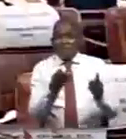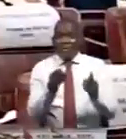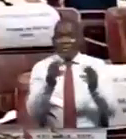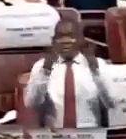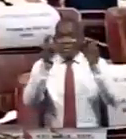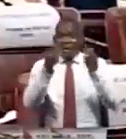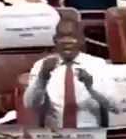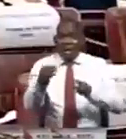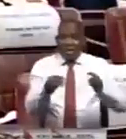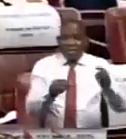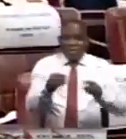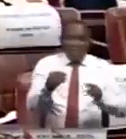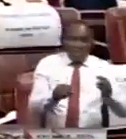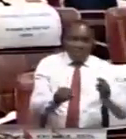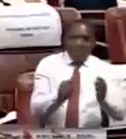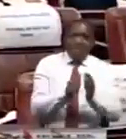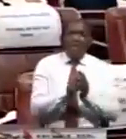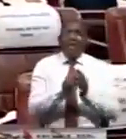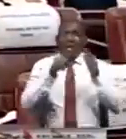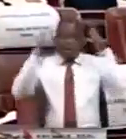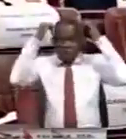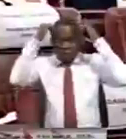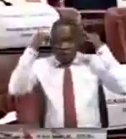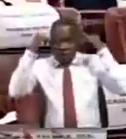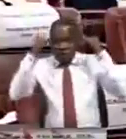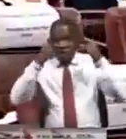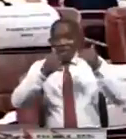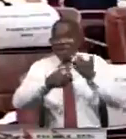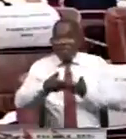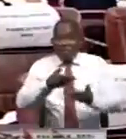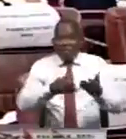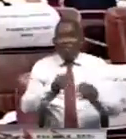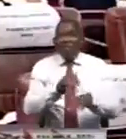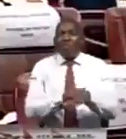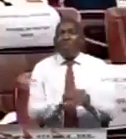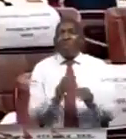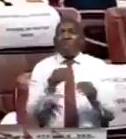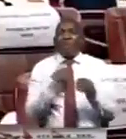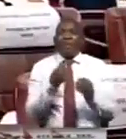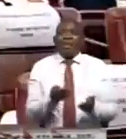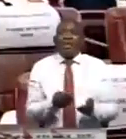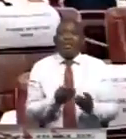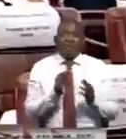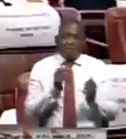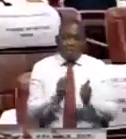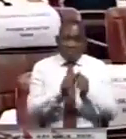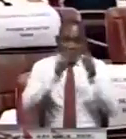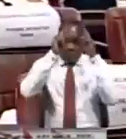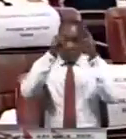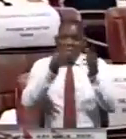lordships have proceeded and given orders. And respectfully, I'm submitting that